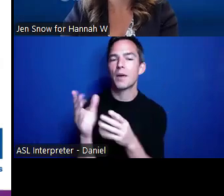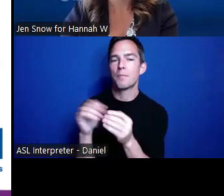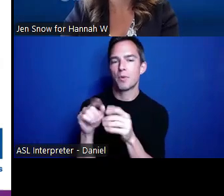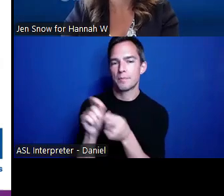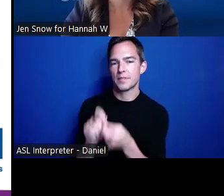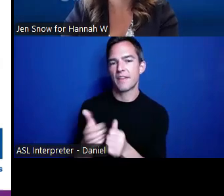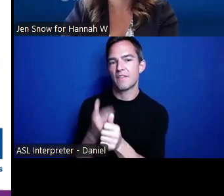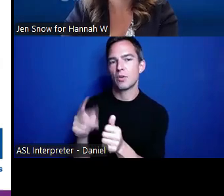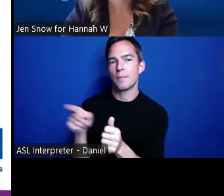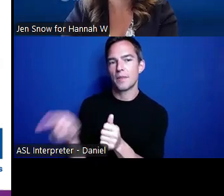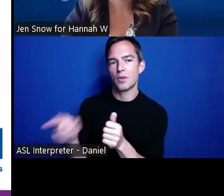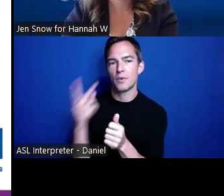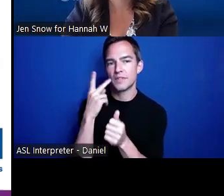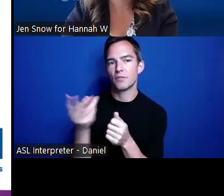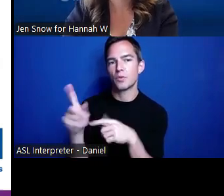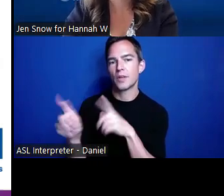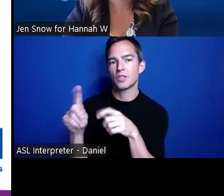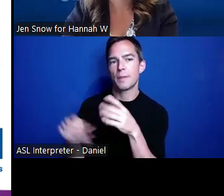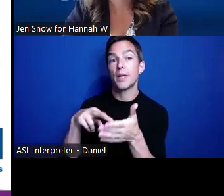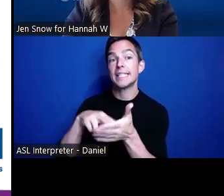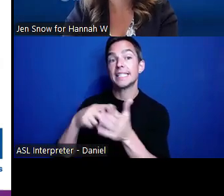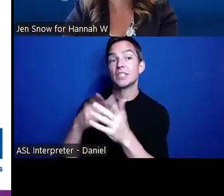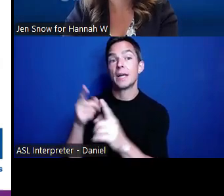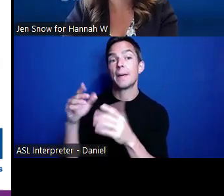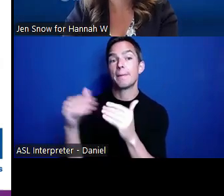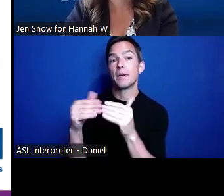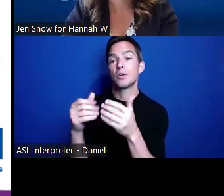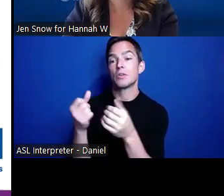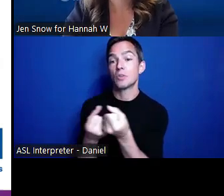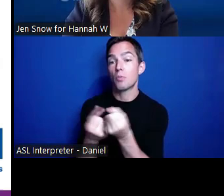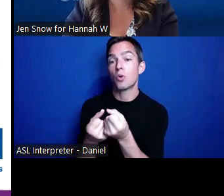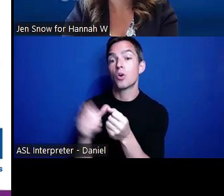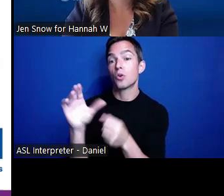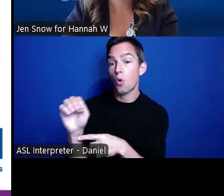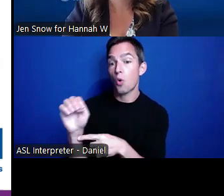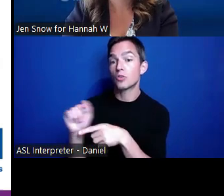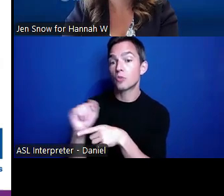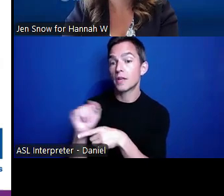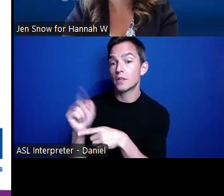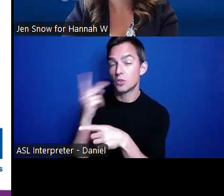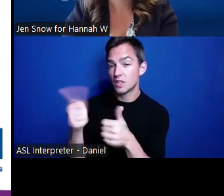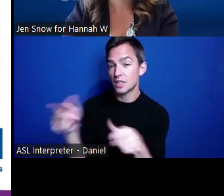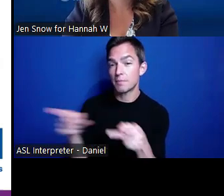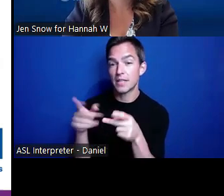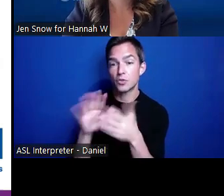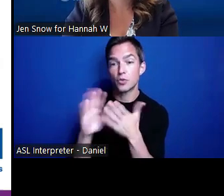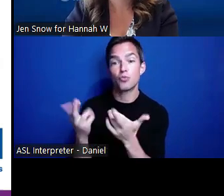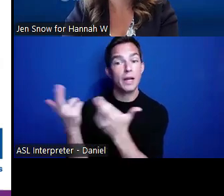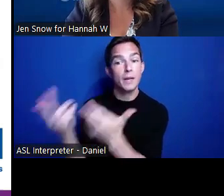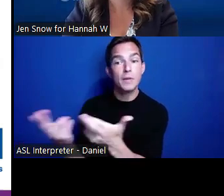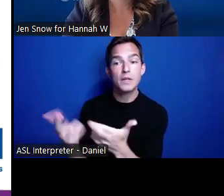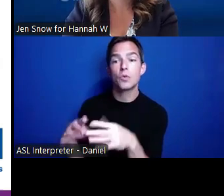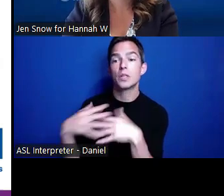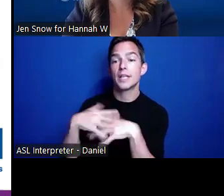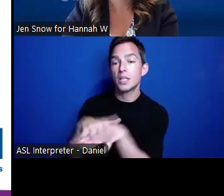follow-up to that. We've seen a few questions about the intentional peer support core training. Do you see any space to recommend or to integrate